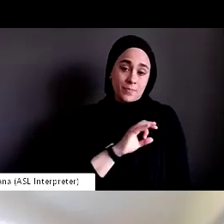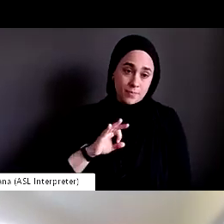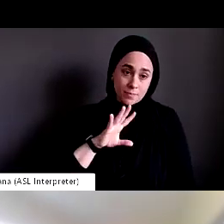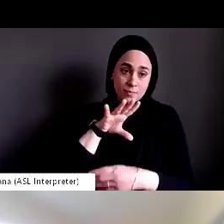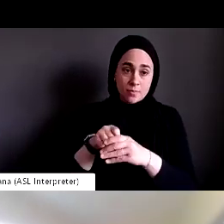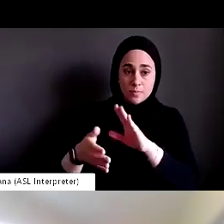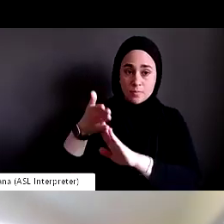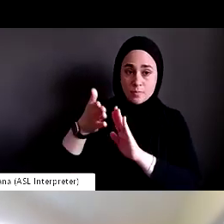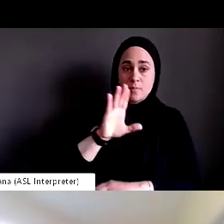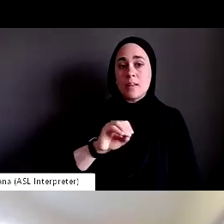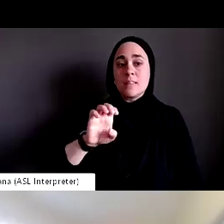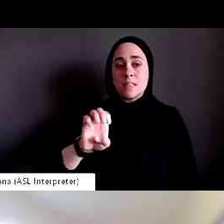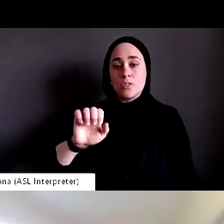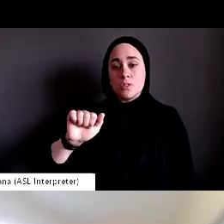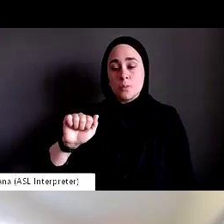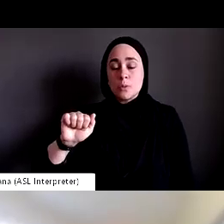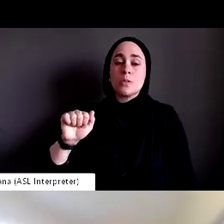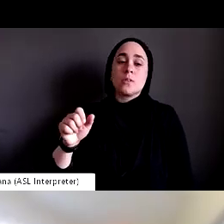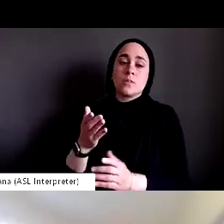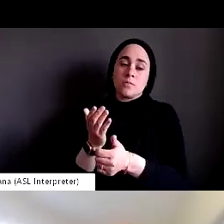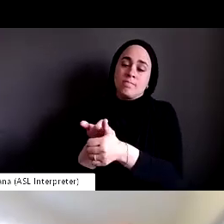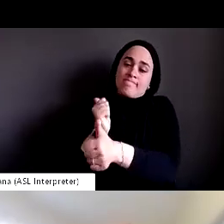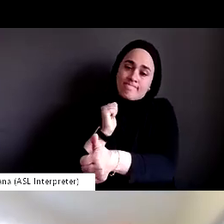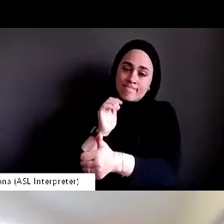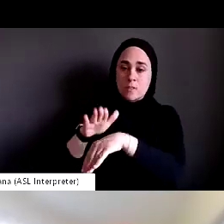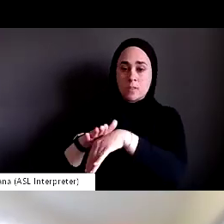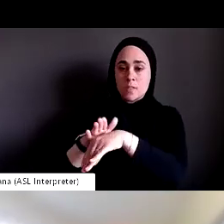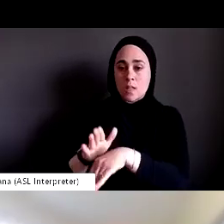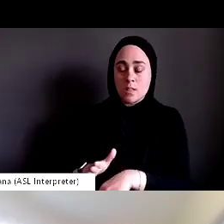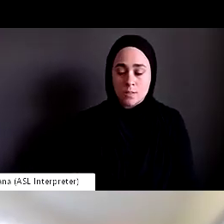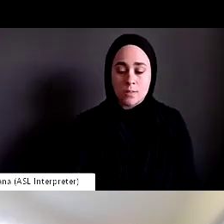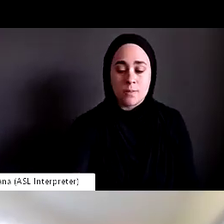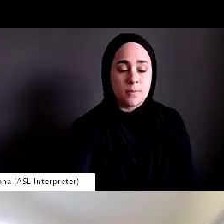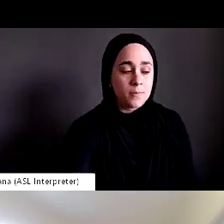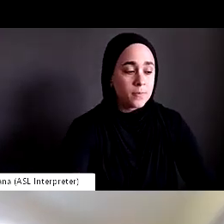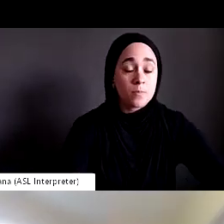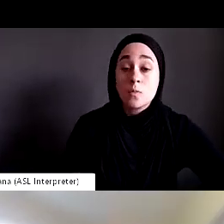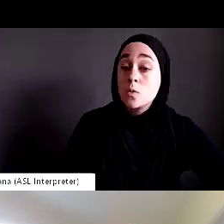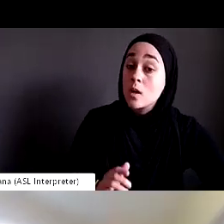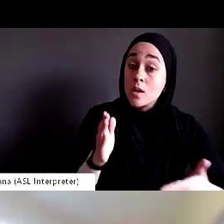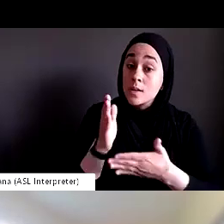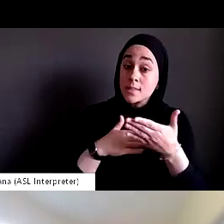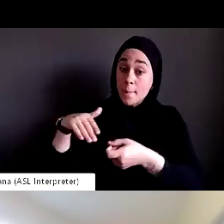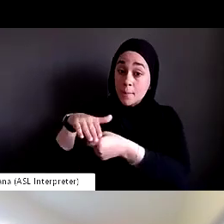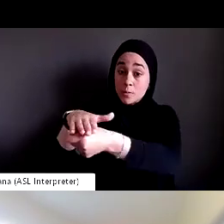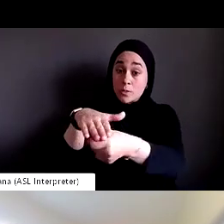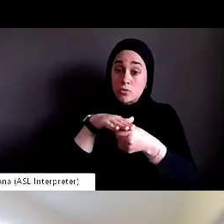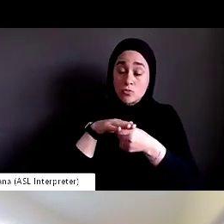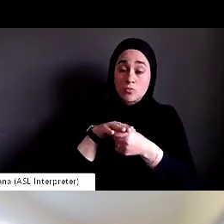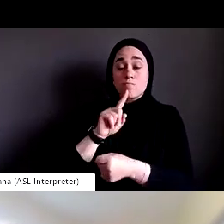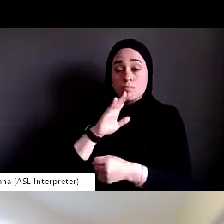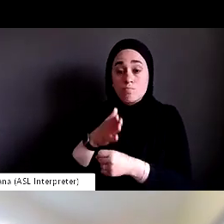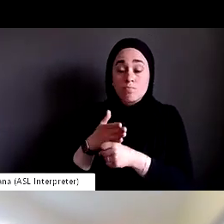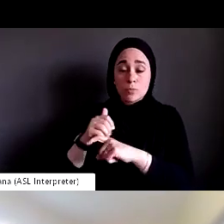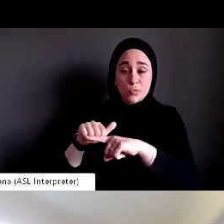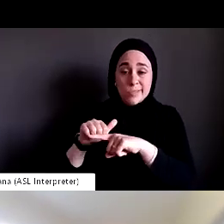and elder abuse prevention consultants. Consultants are regional consultants. Some are dedicated to do training,